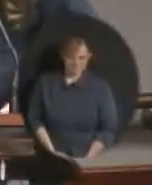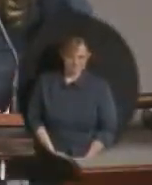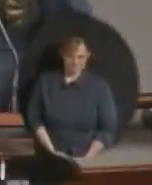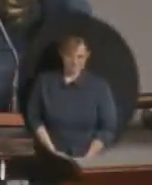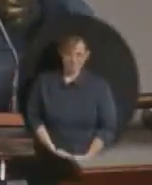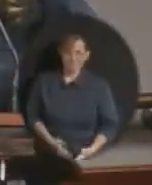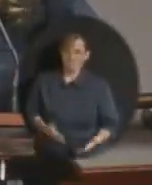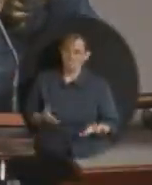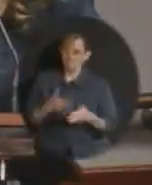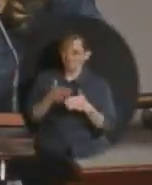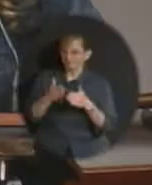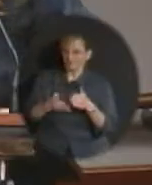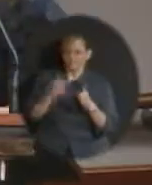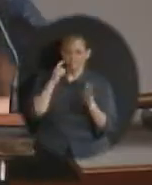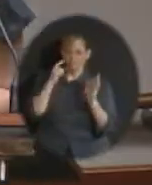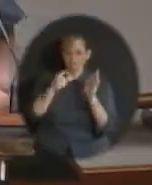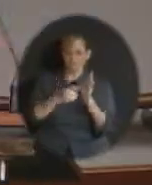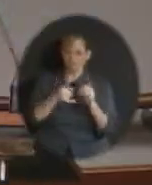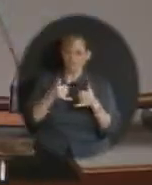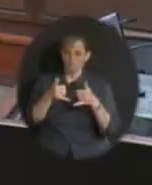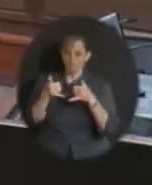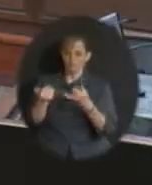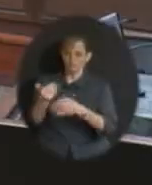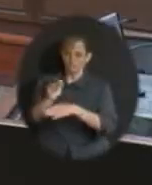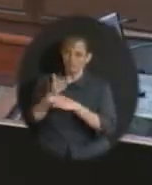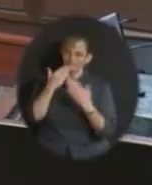And that concludes our recognitions tonight. Thank you.